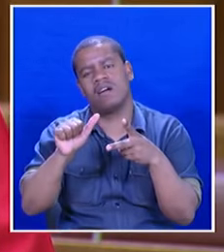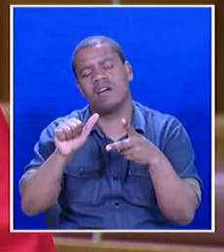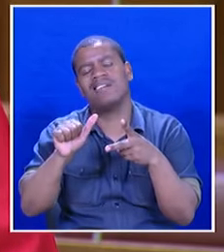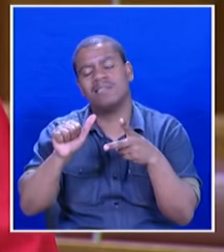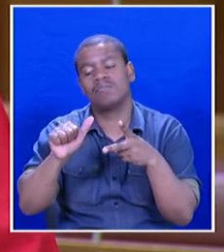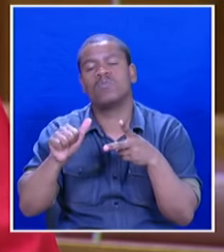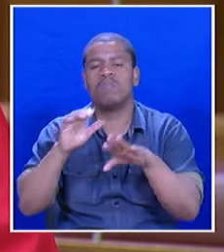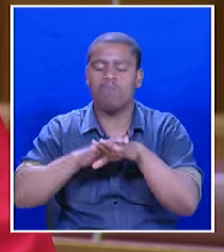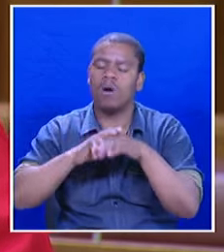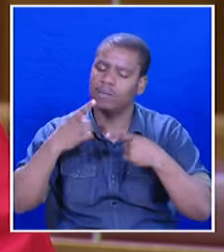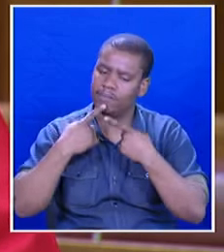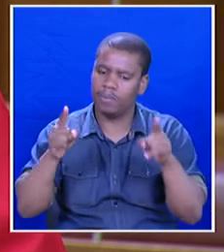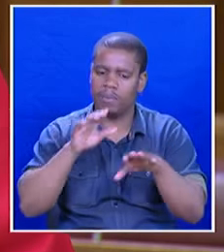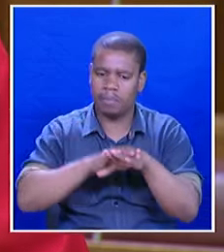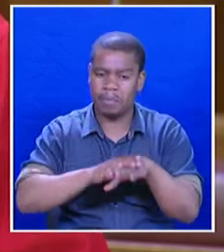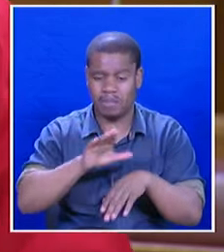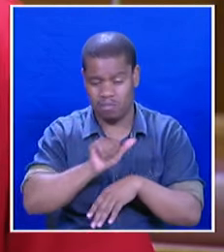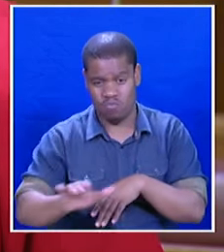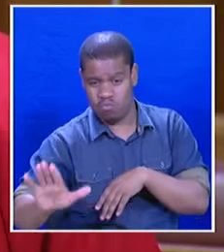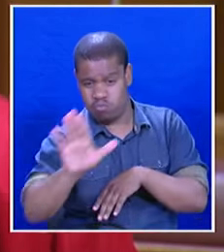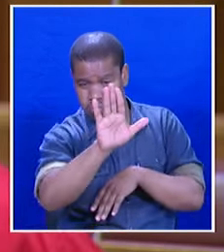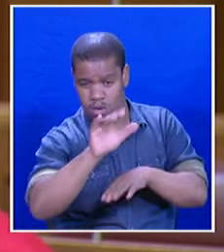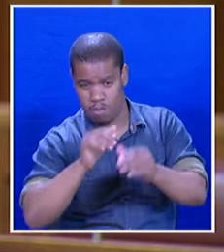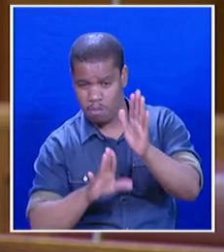the continent? Thank you.